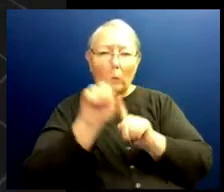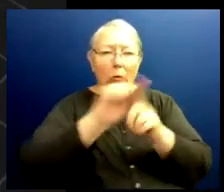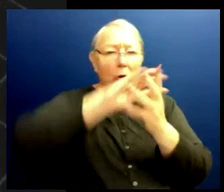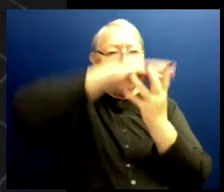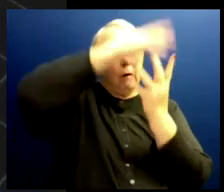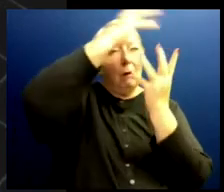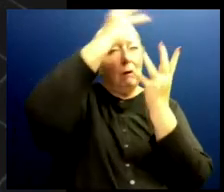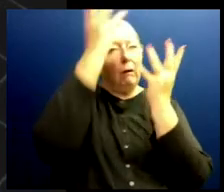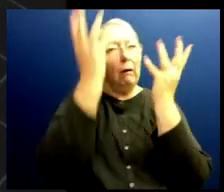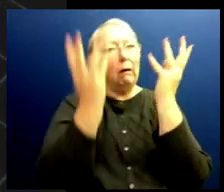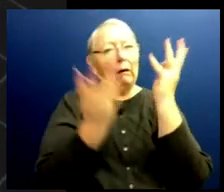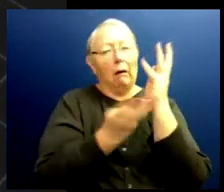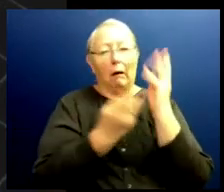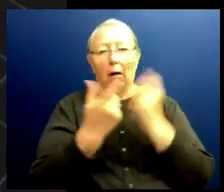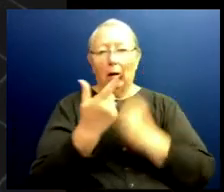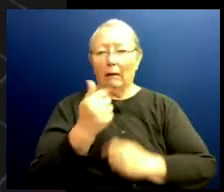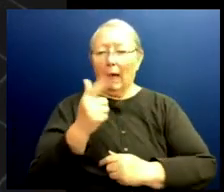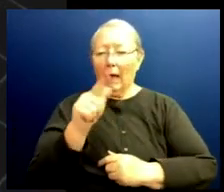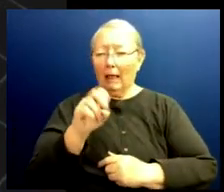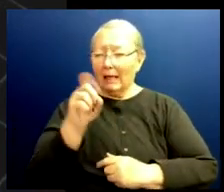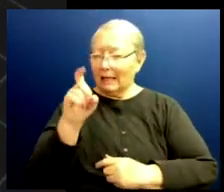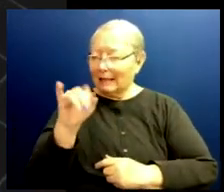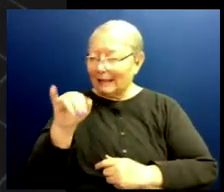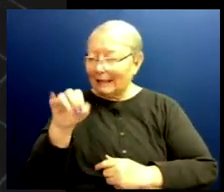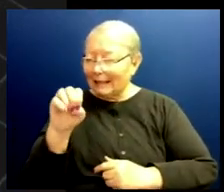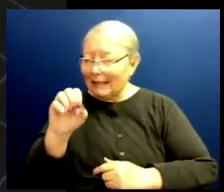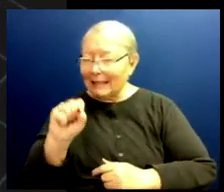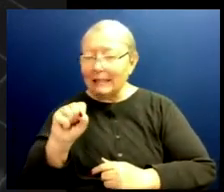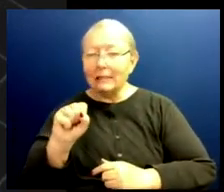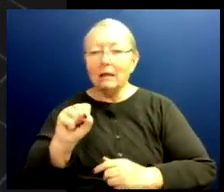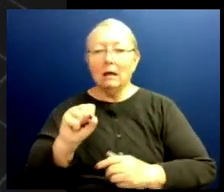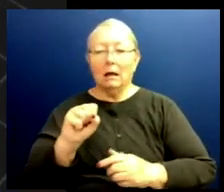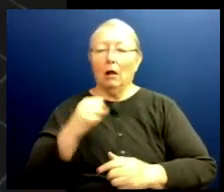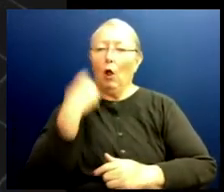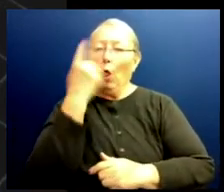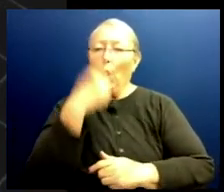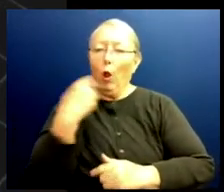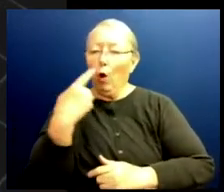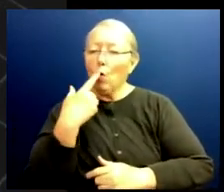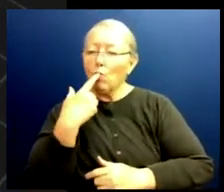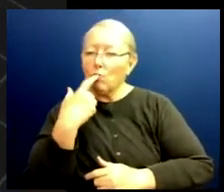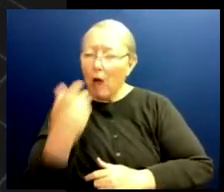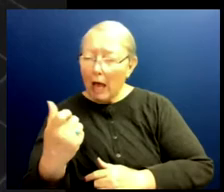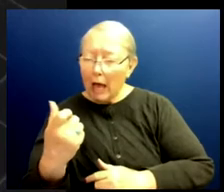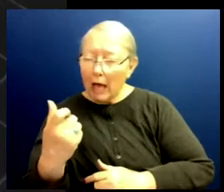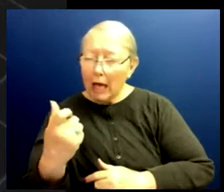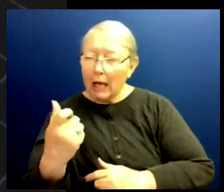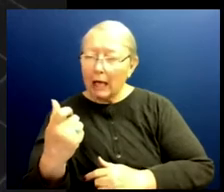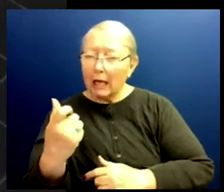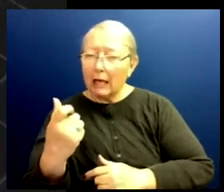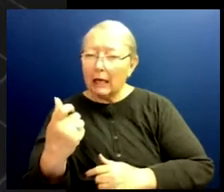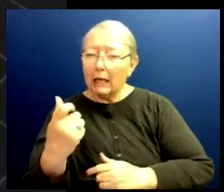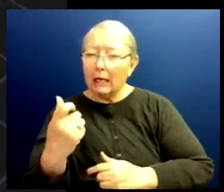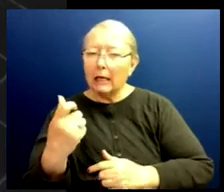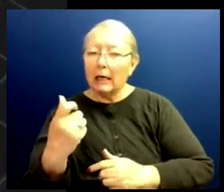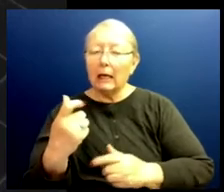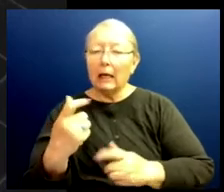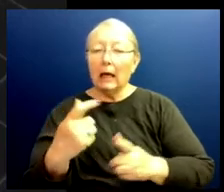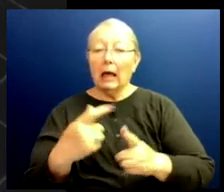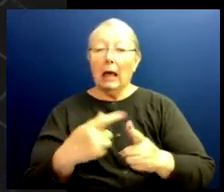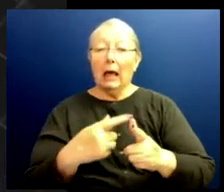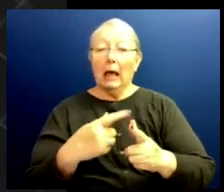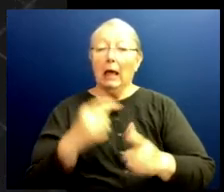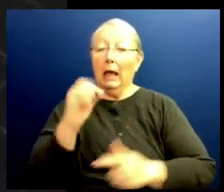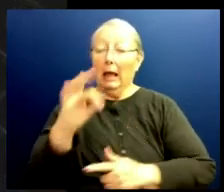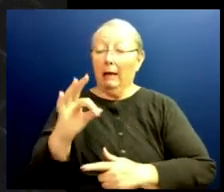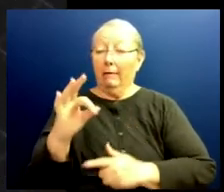they were at rest. And therefore, he deduced from the fact that galaxies that were further away